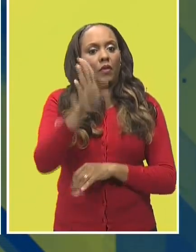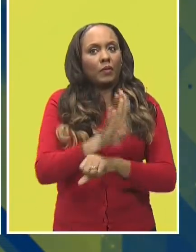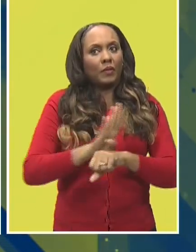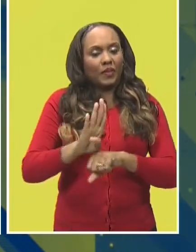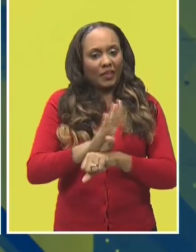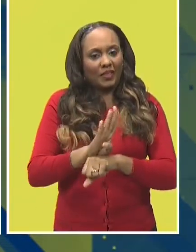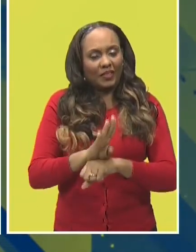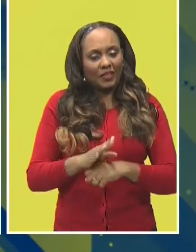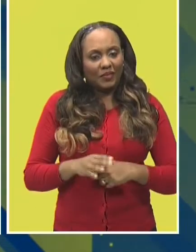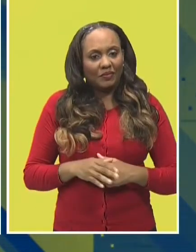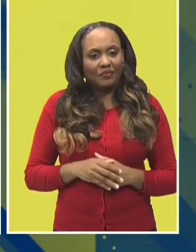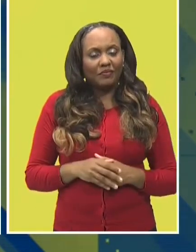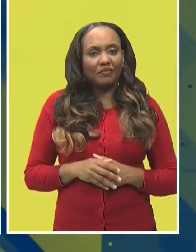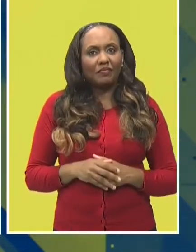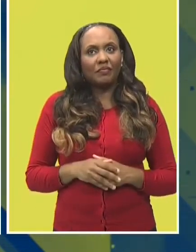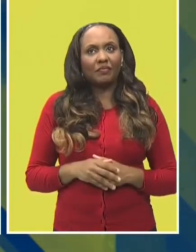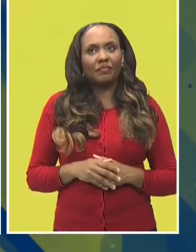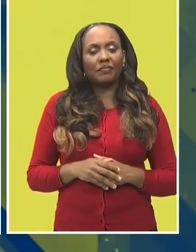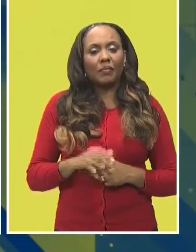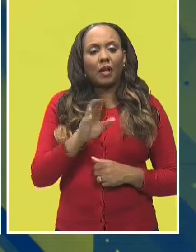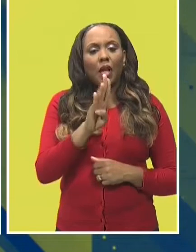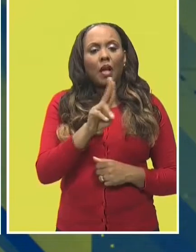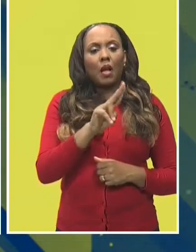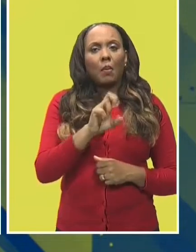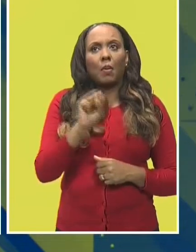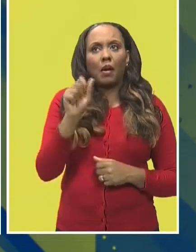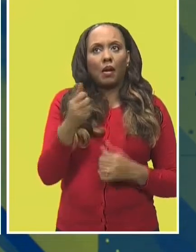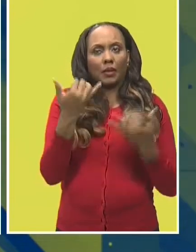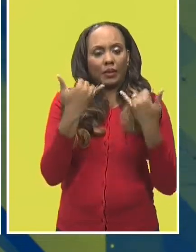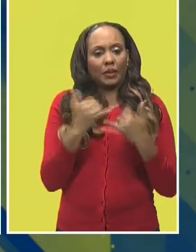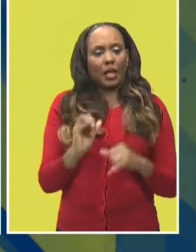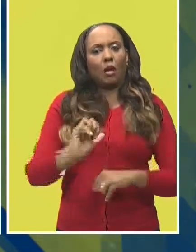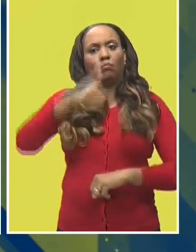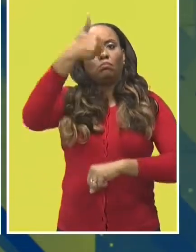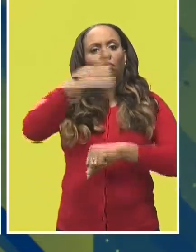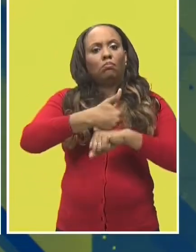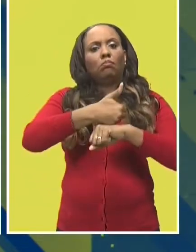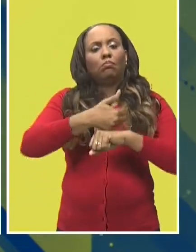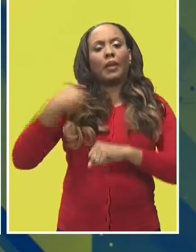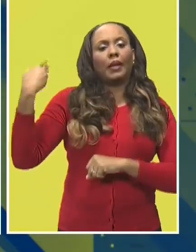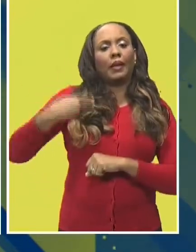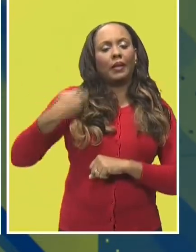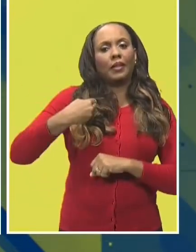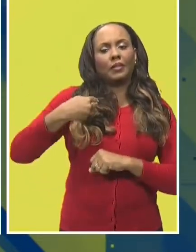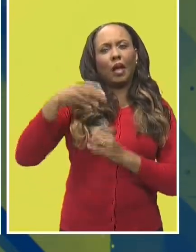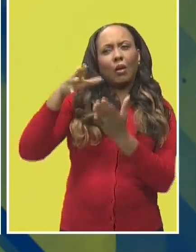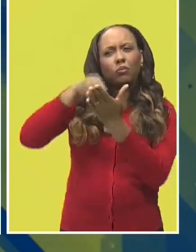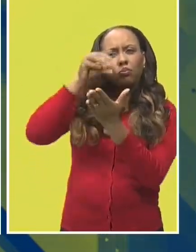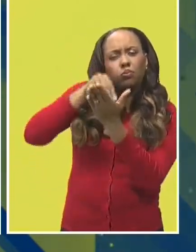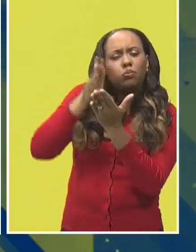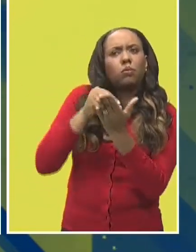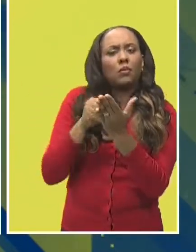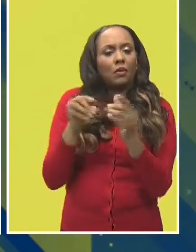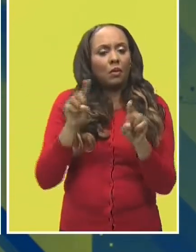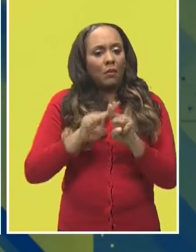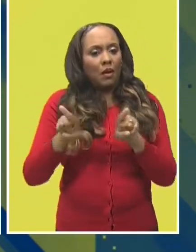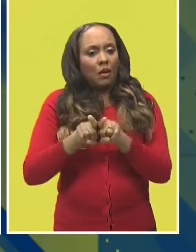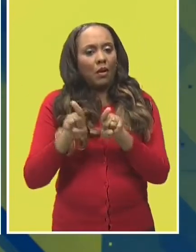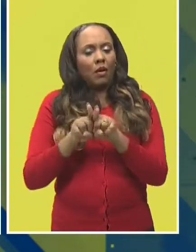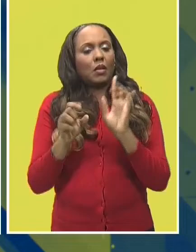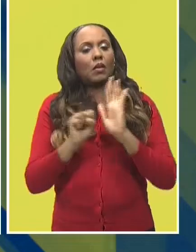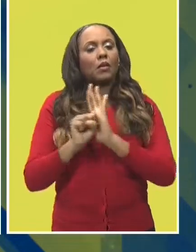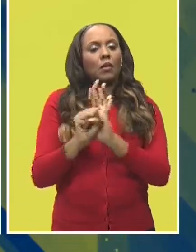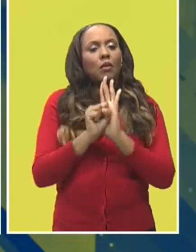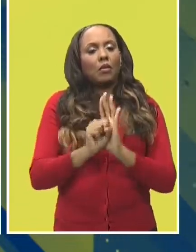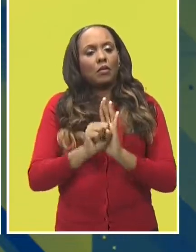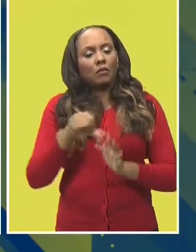Barbados. And Bussa still stands today as a history lesson of where we've come from, but also a symbol